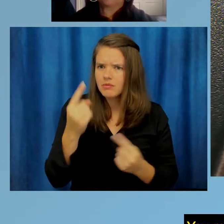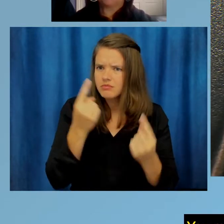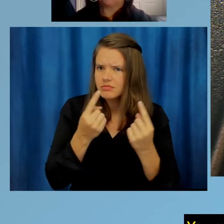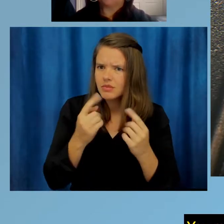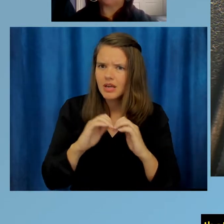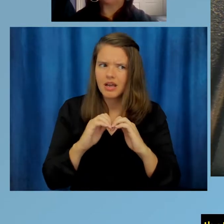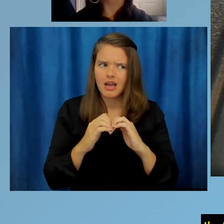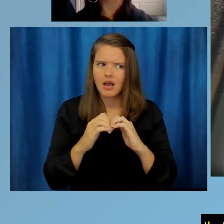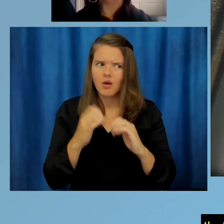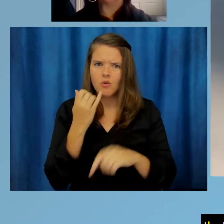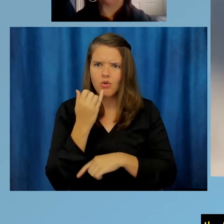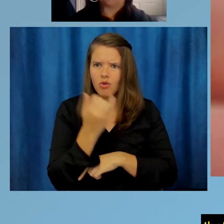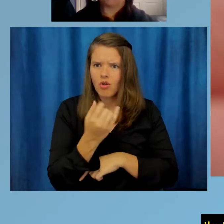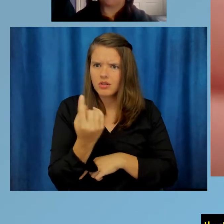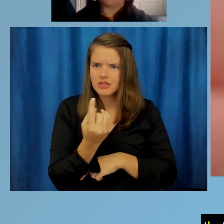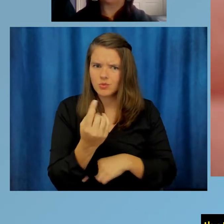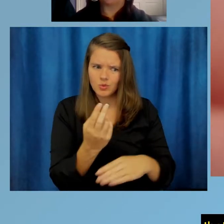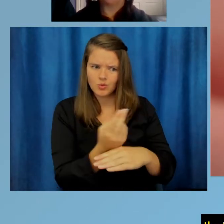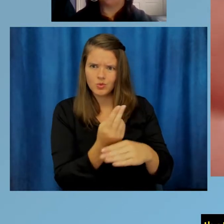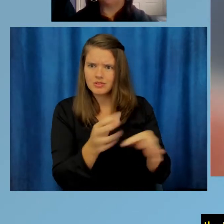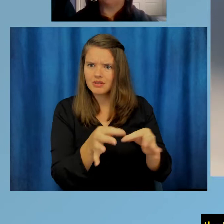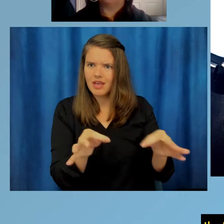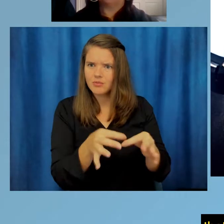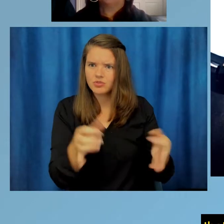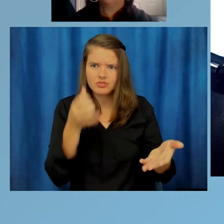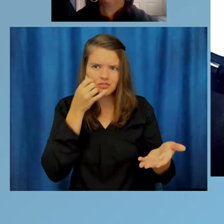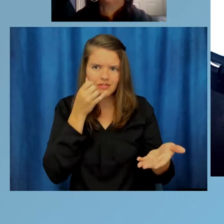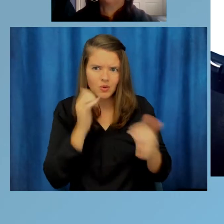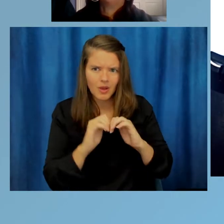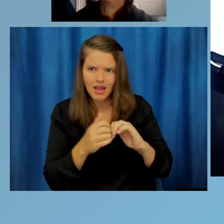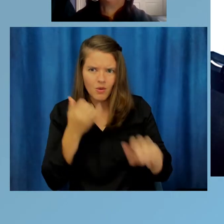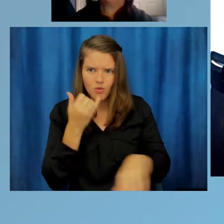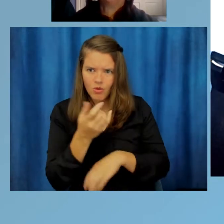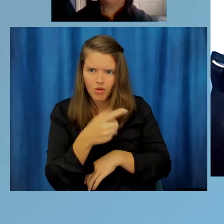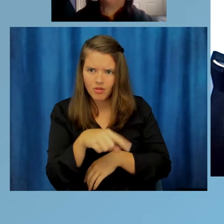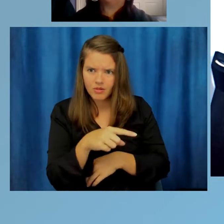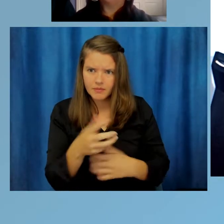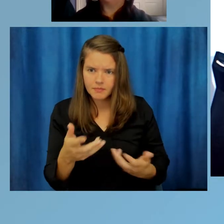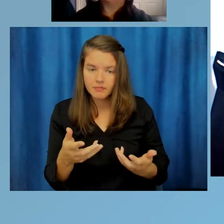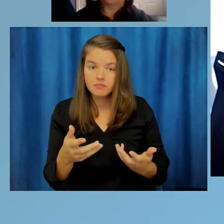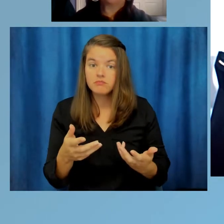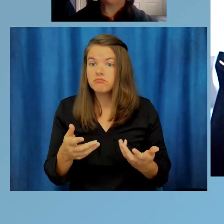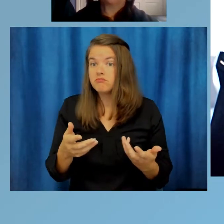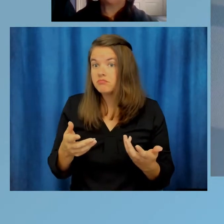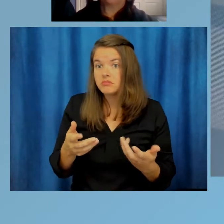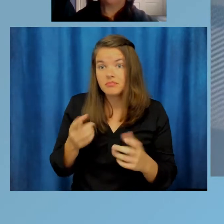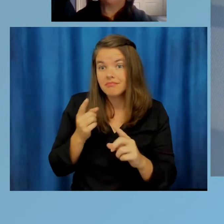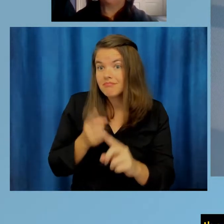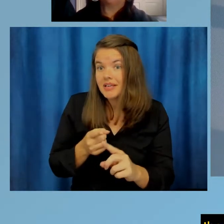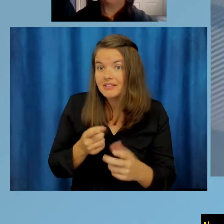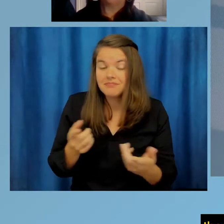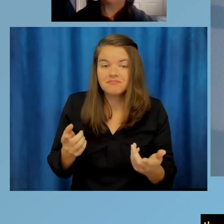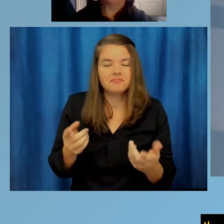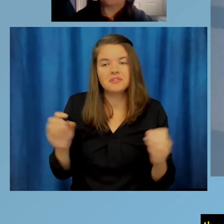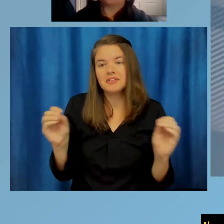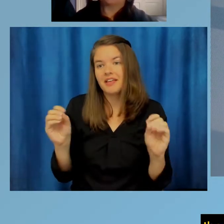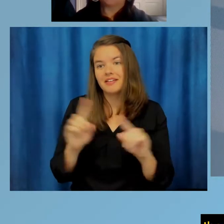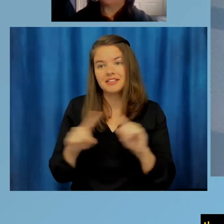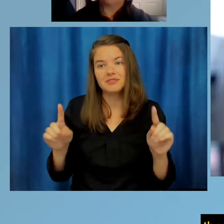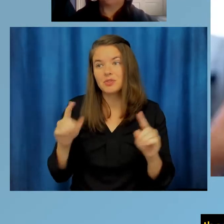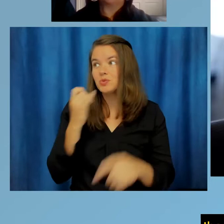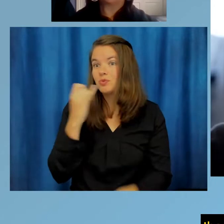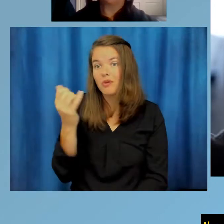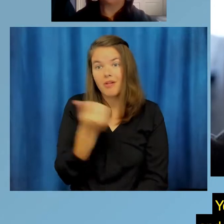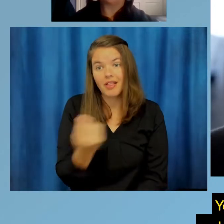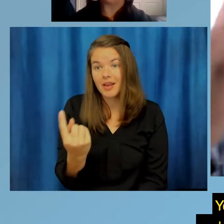call somebody that is using a captioning telephone? So basically, you would do nothing differently than you would